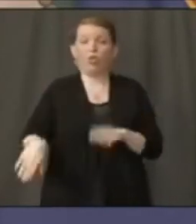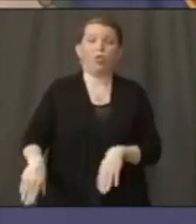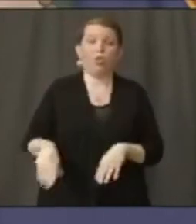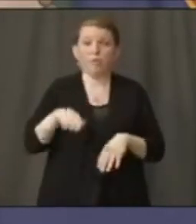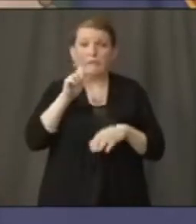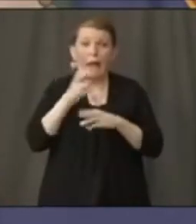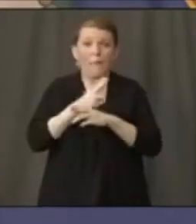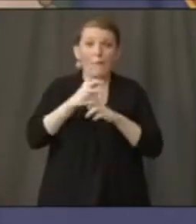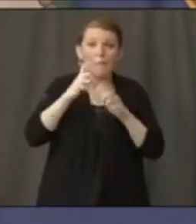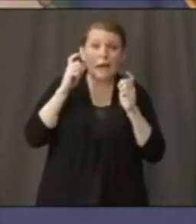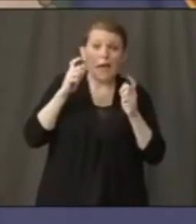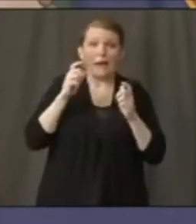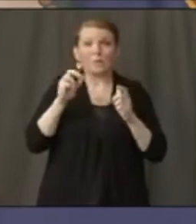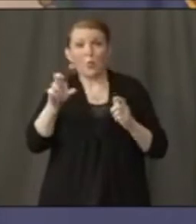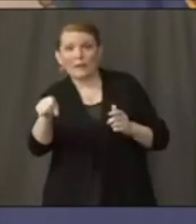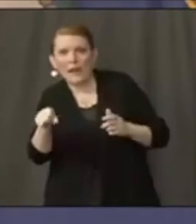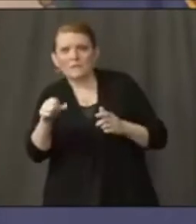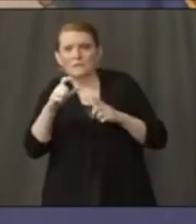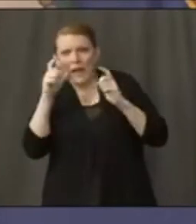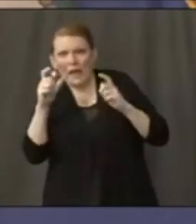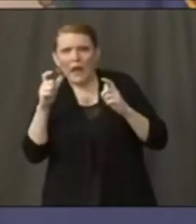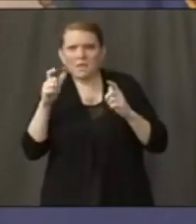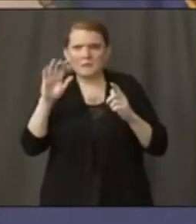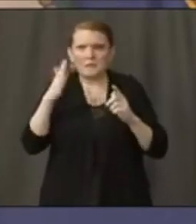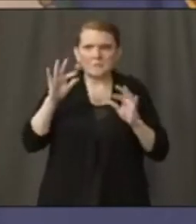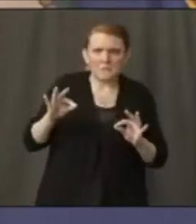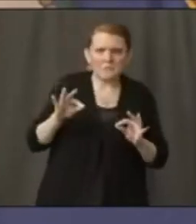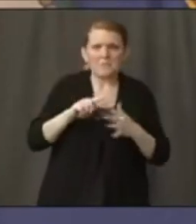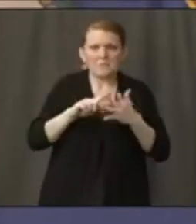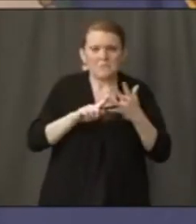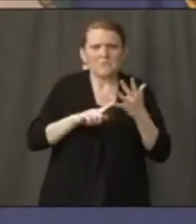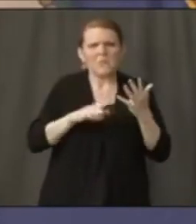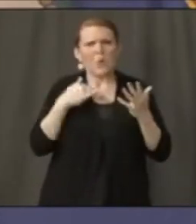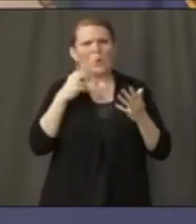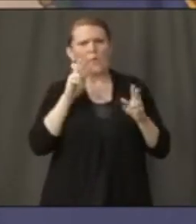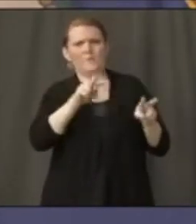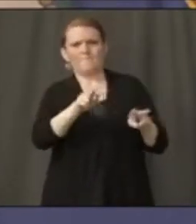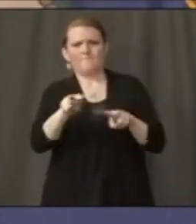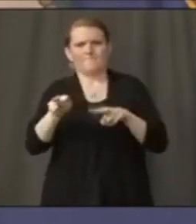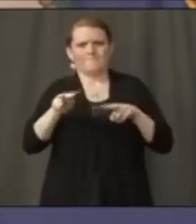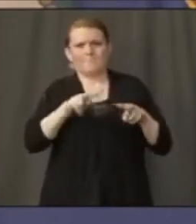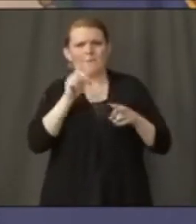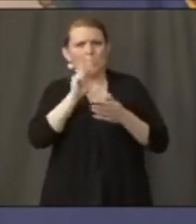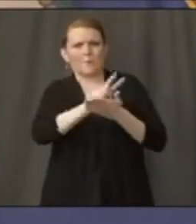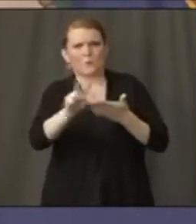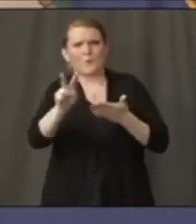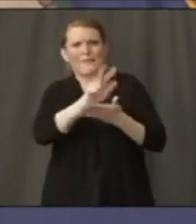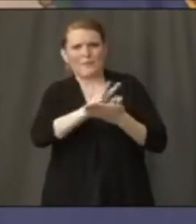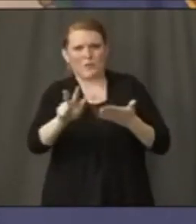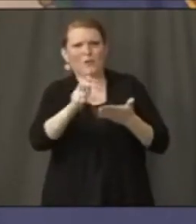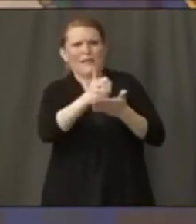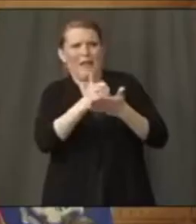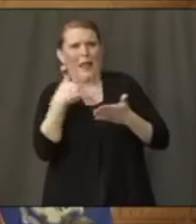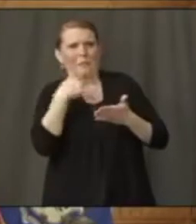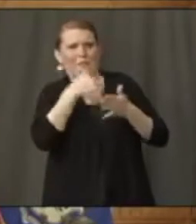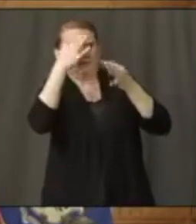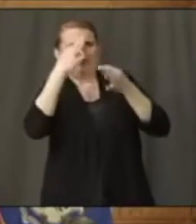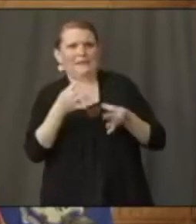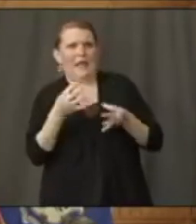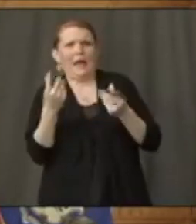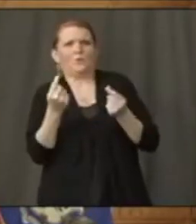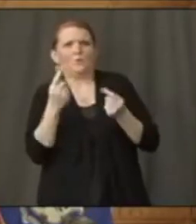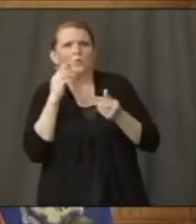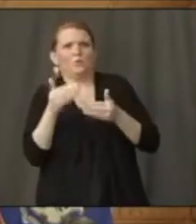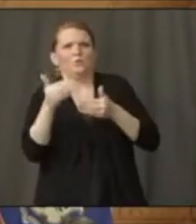give us some good insights as we focus on June 20th and give people a little bit of notice beforehand. So do you have